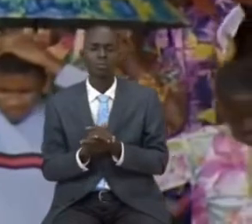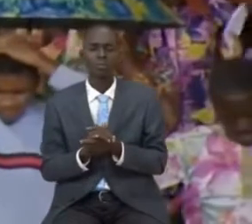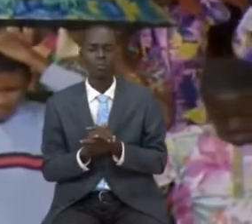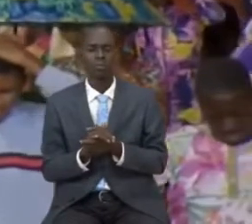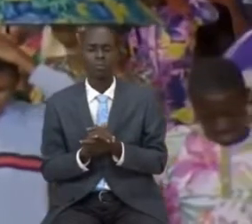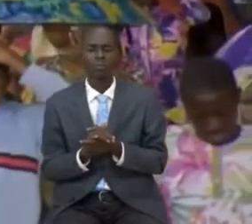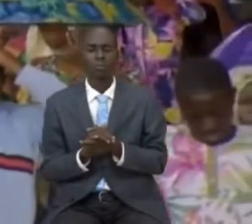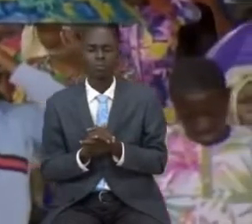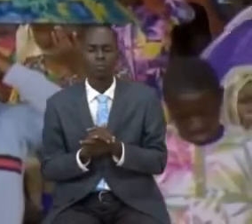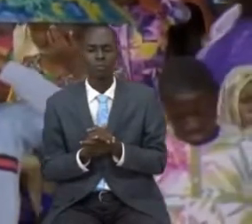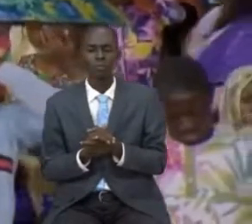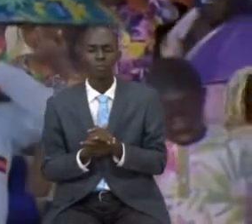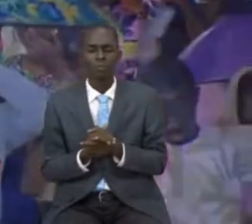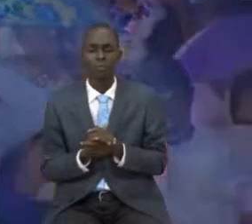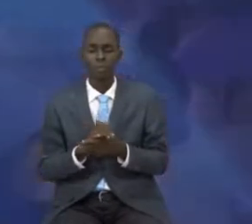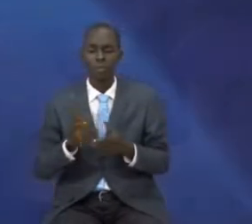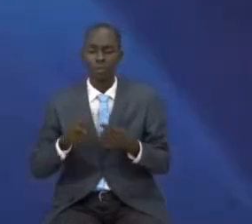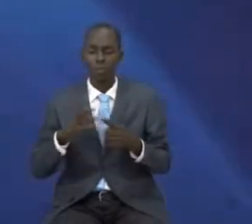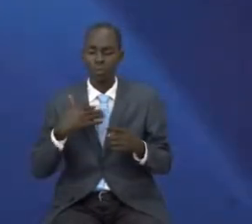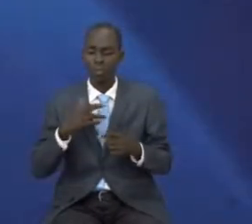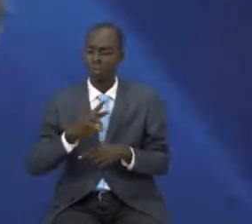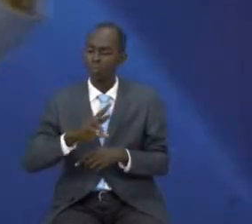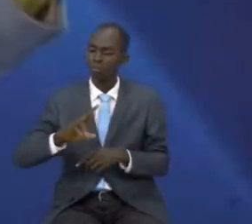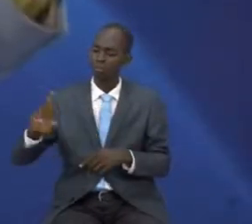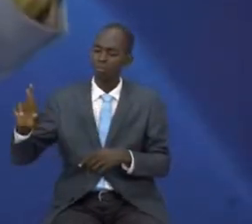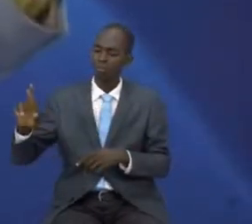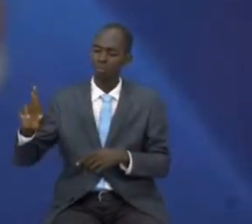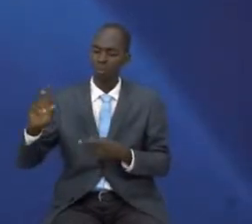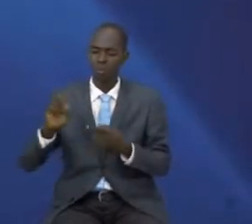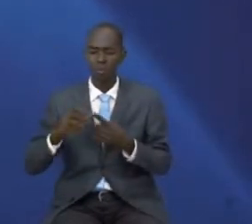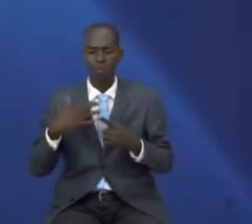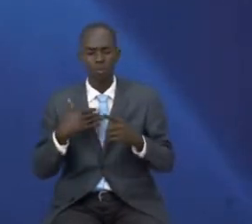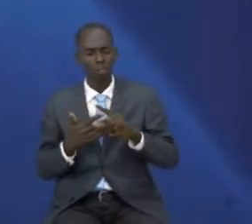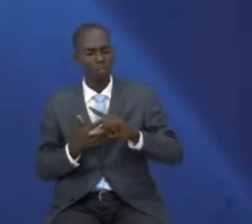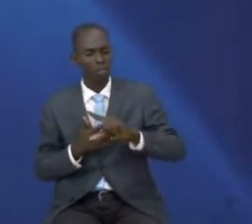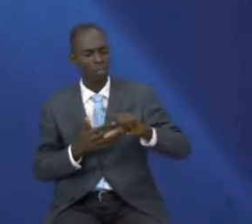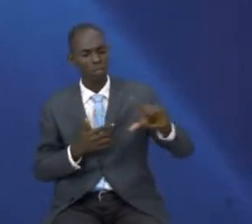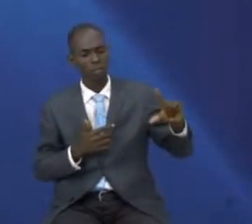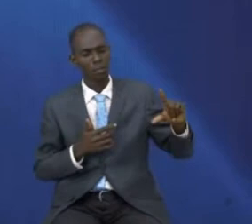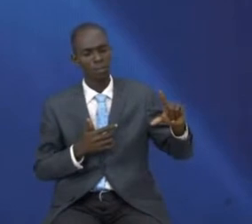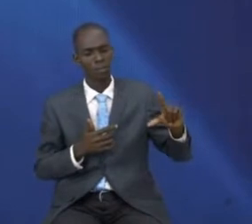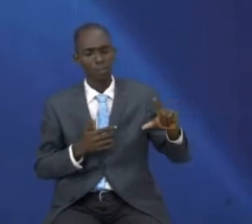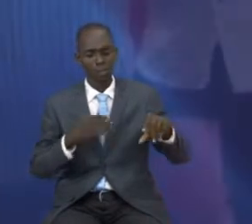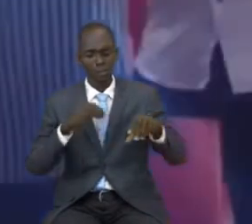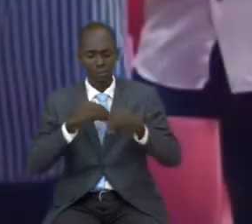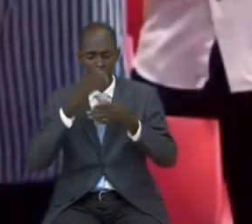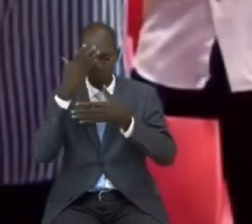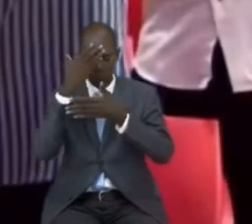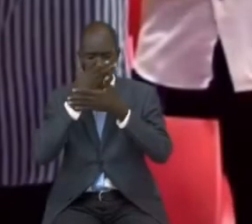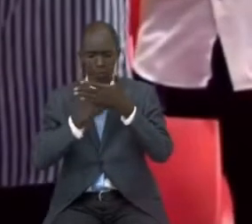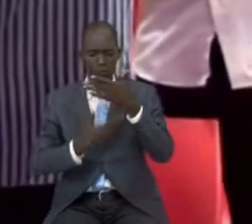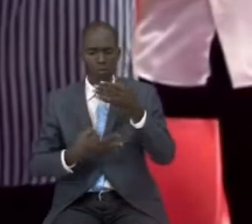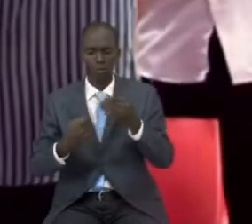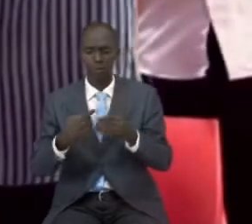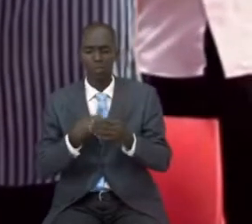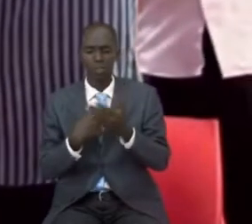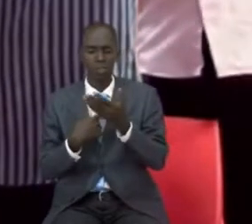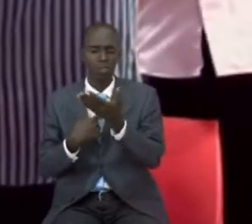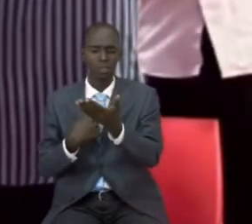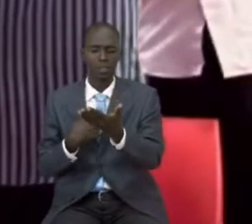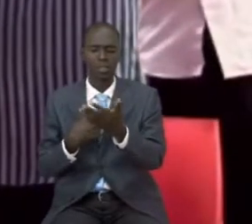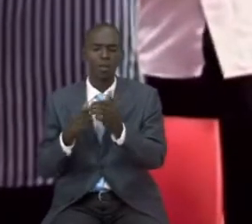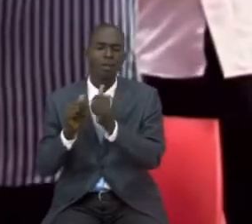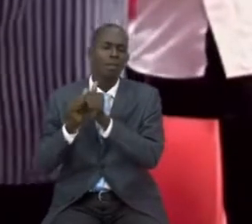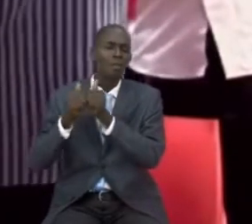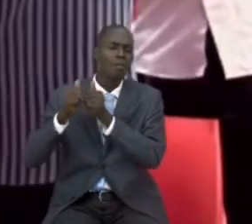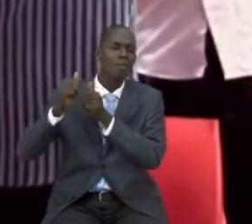Here, to my right, to my left, in front of me there, far at